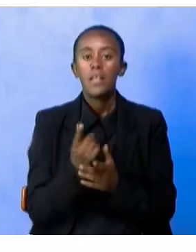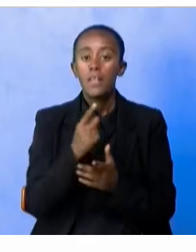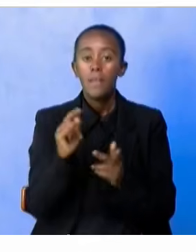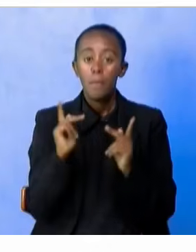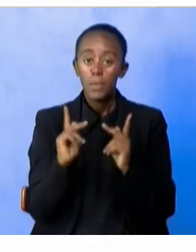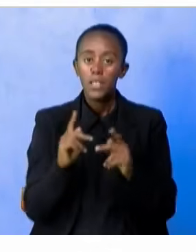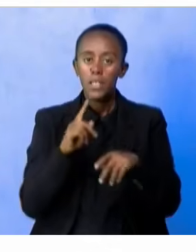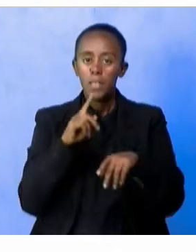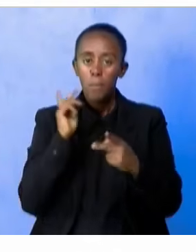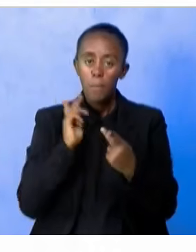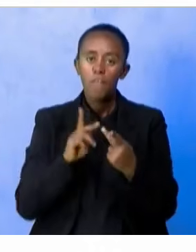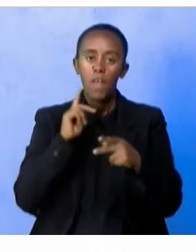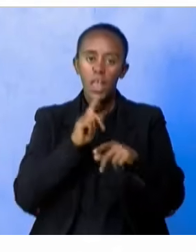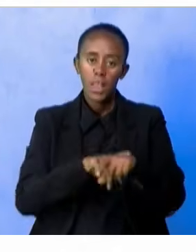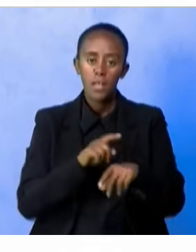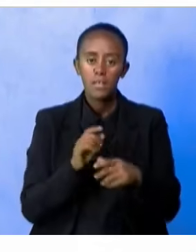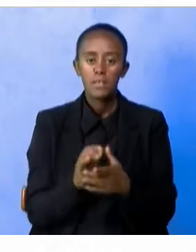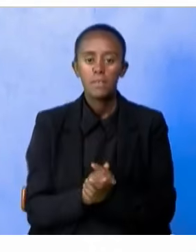perfect tense.